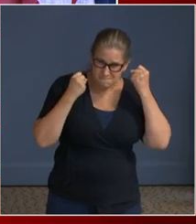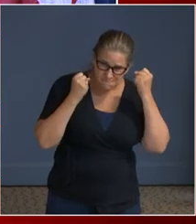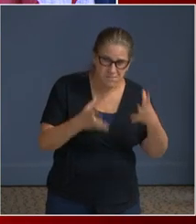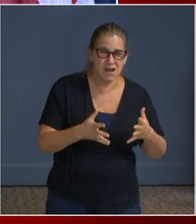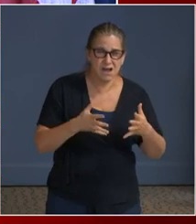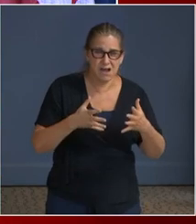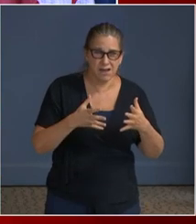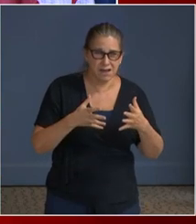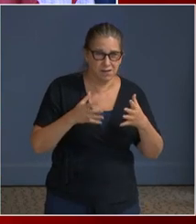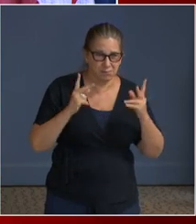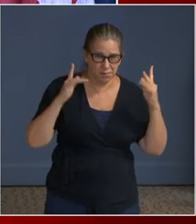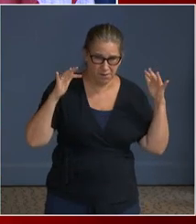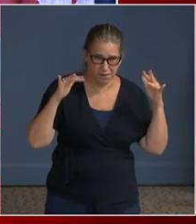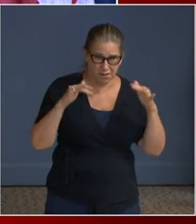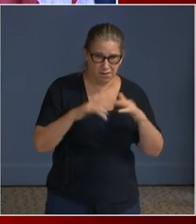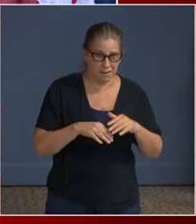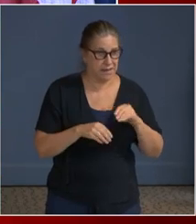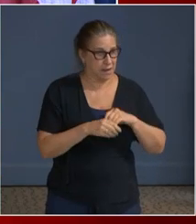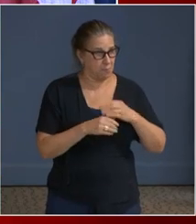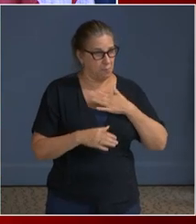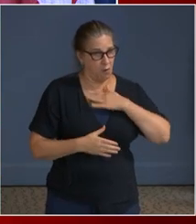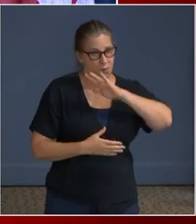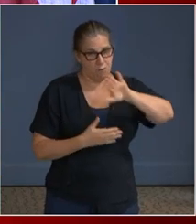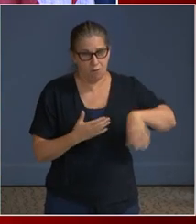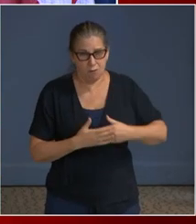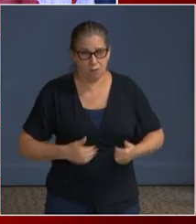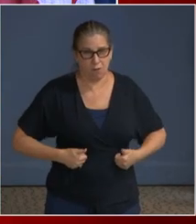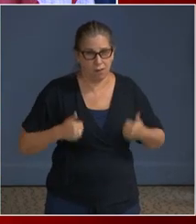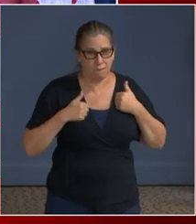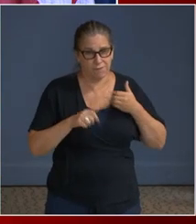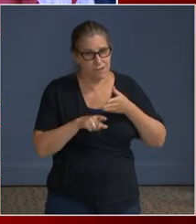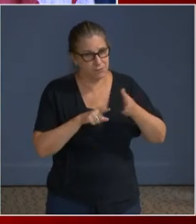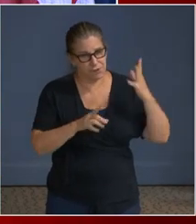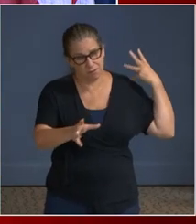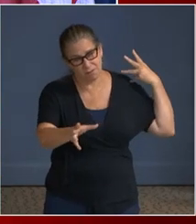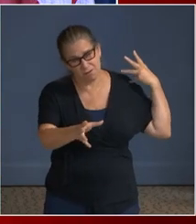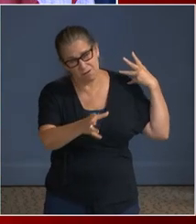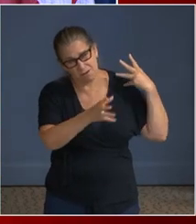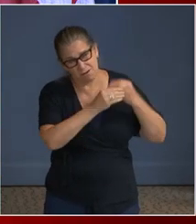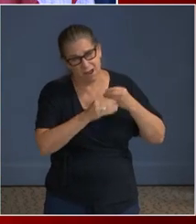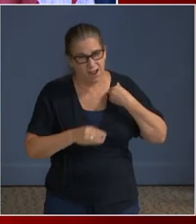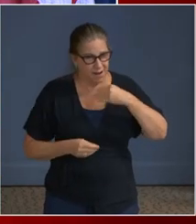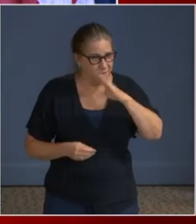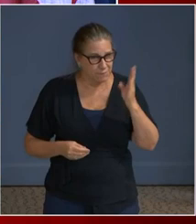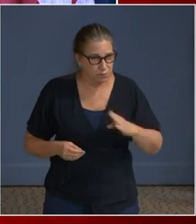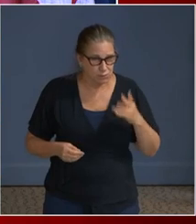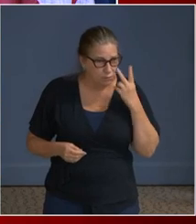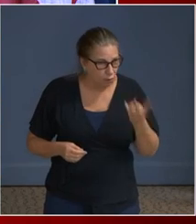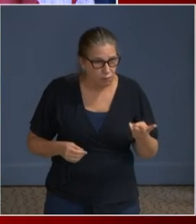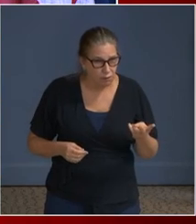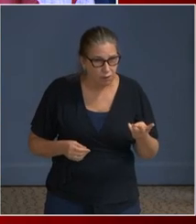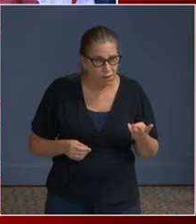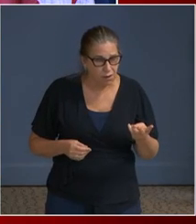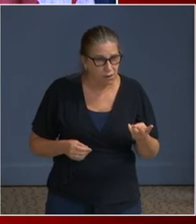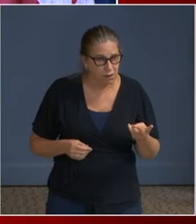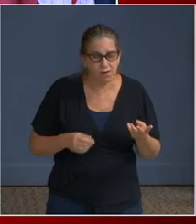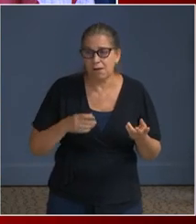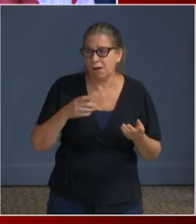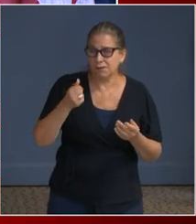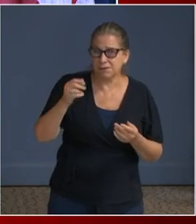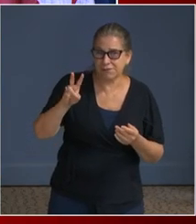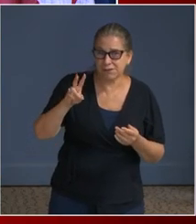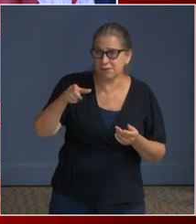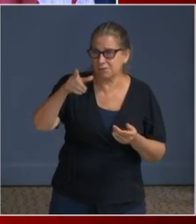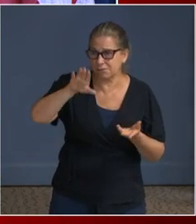career. We lost a 17-year-old, the father of a small child. We would urge anybody who has information.